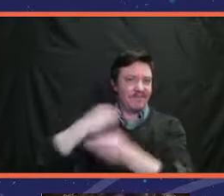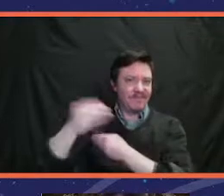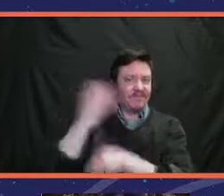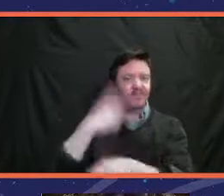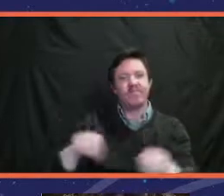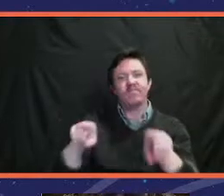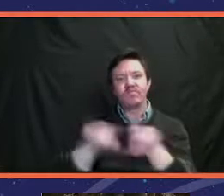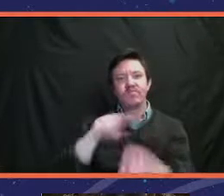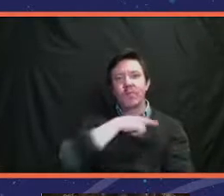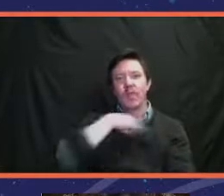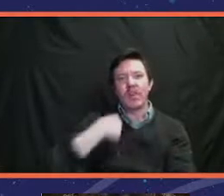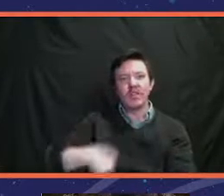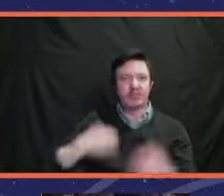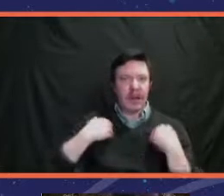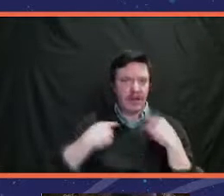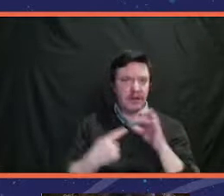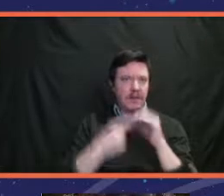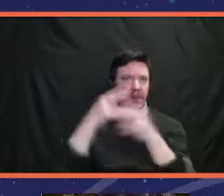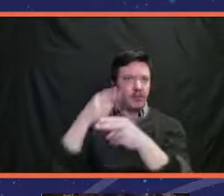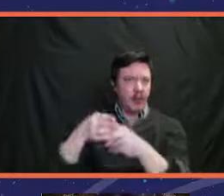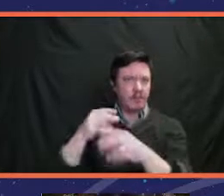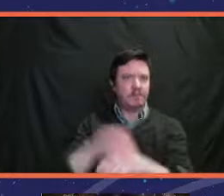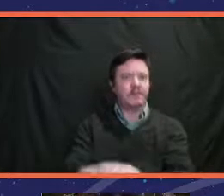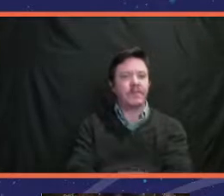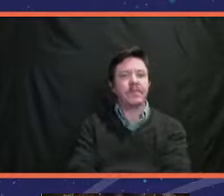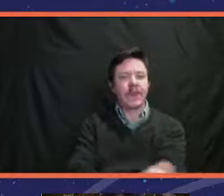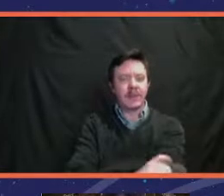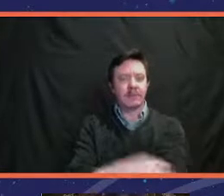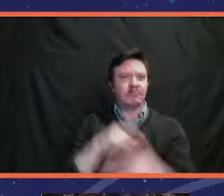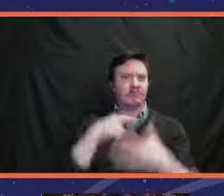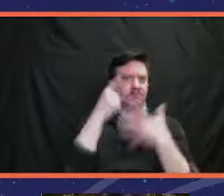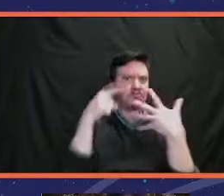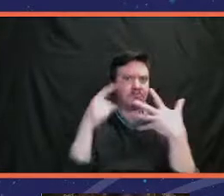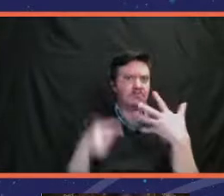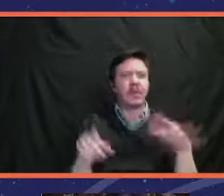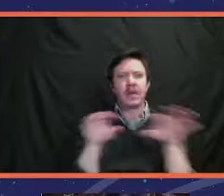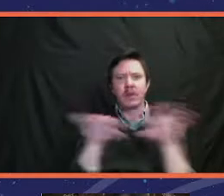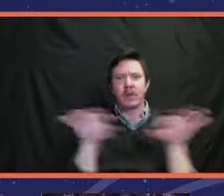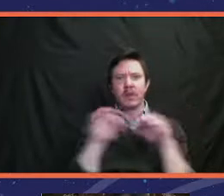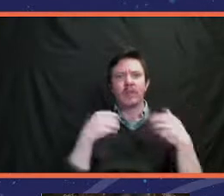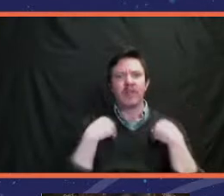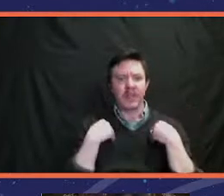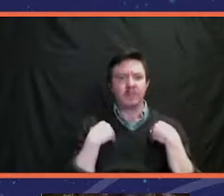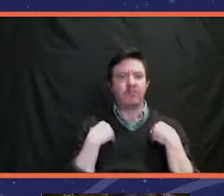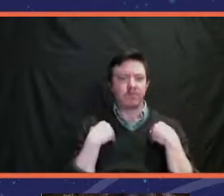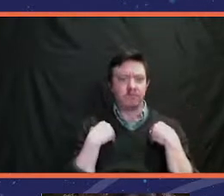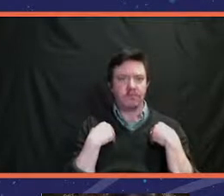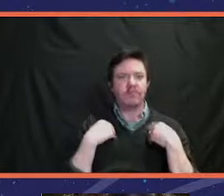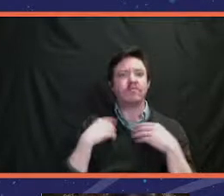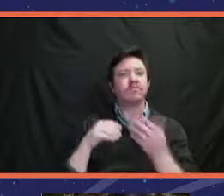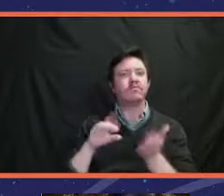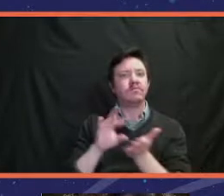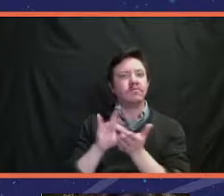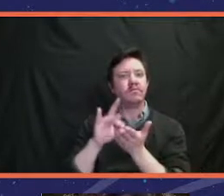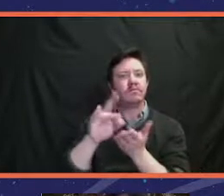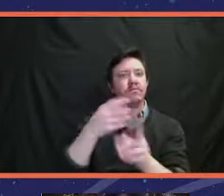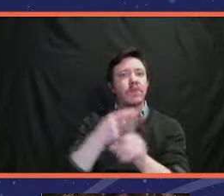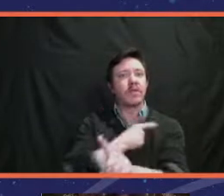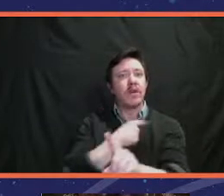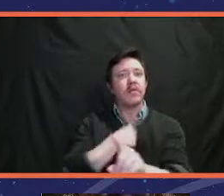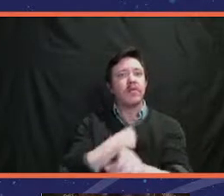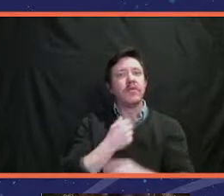Chinese, and you know, many other languages. And the seeds come from Resilient Roots Farm, which